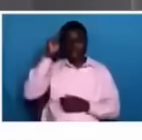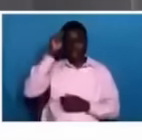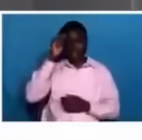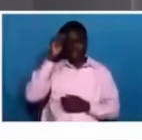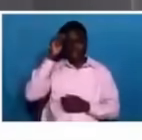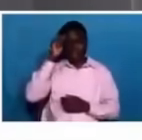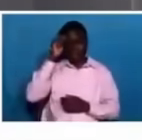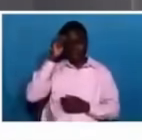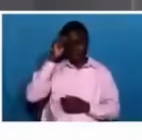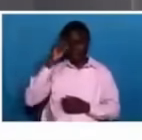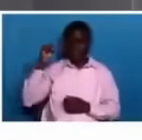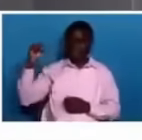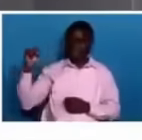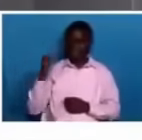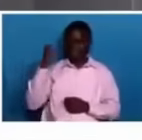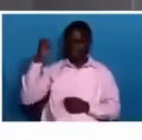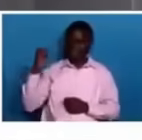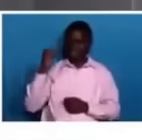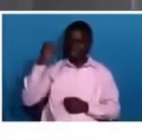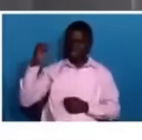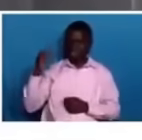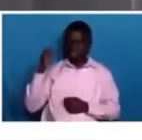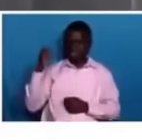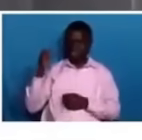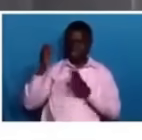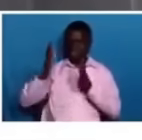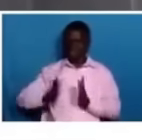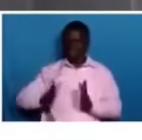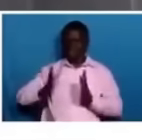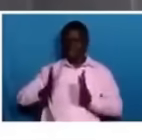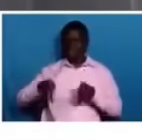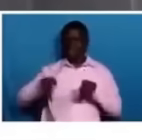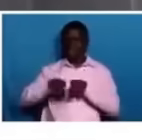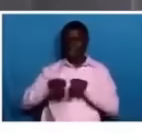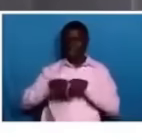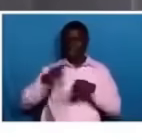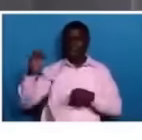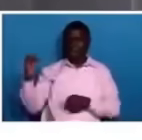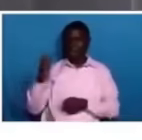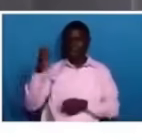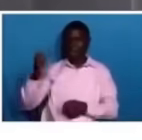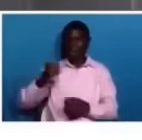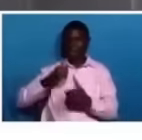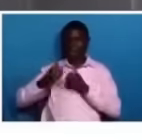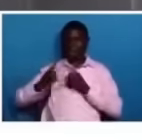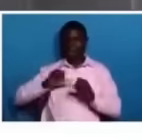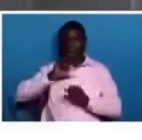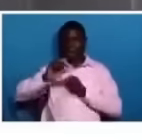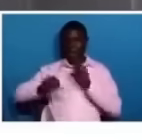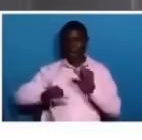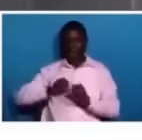a politician as well. And politics is talking about the